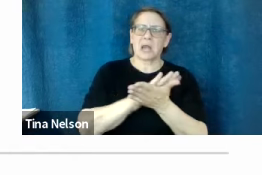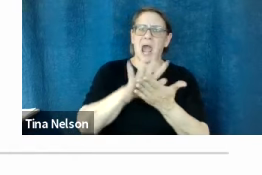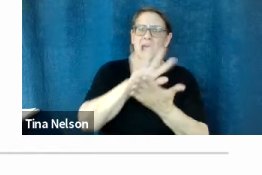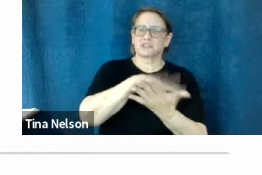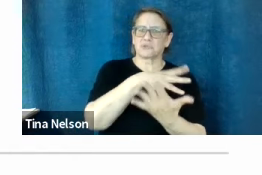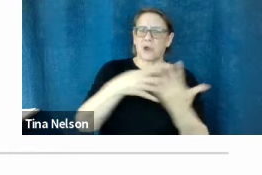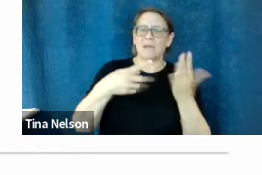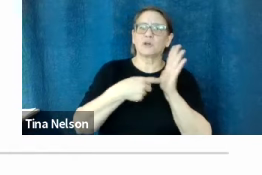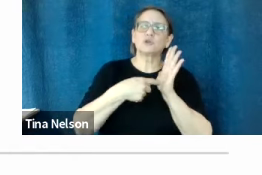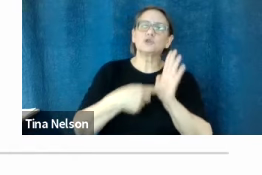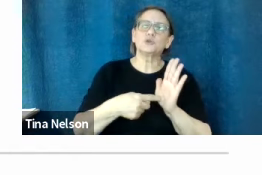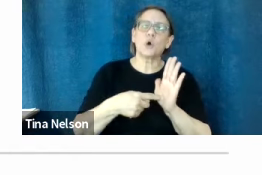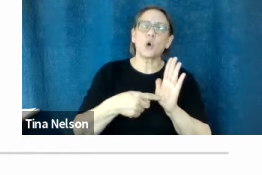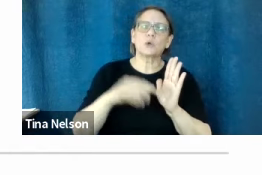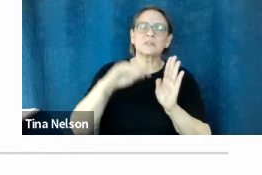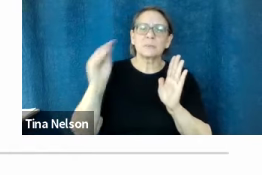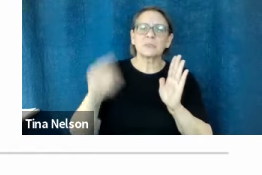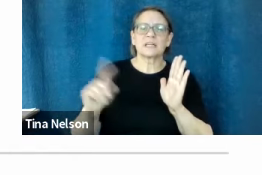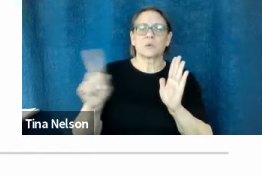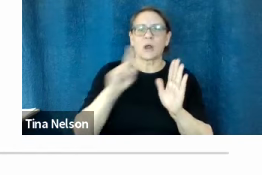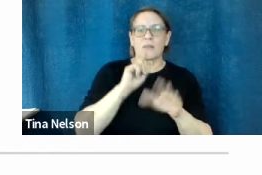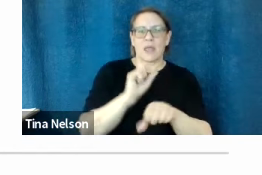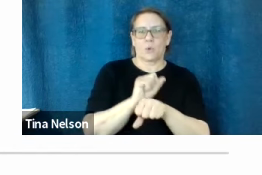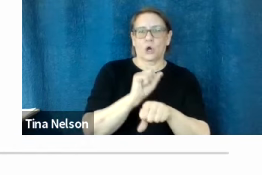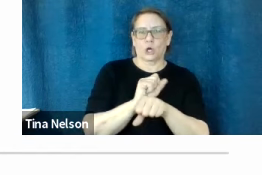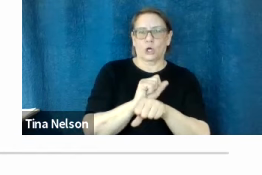shows the percentages broken down visually.